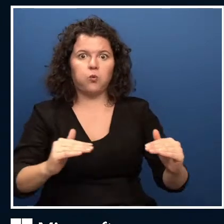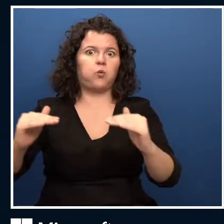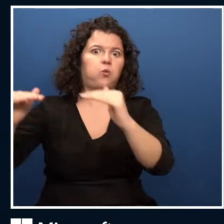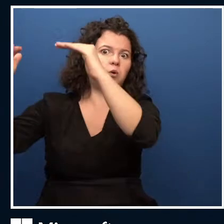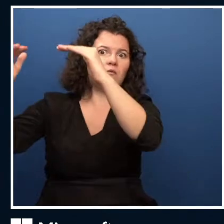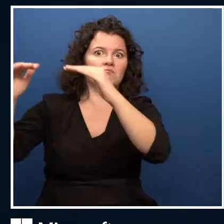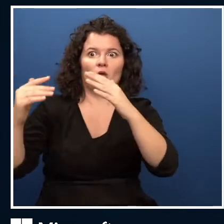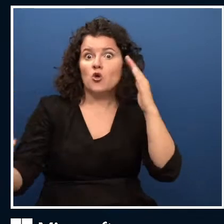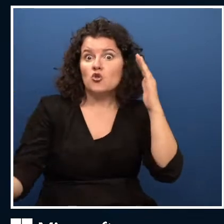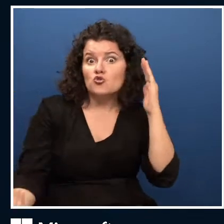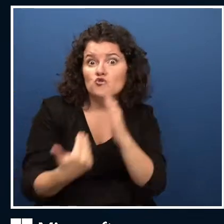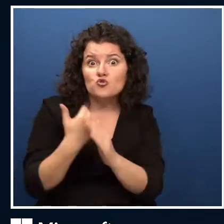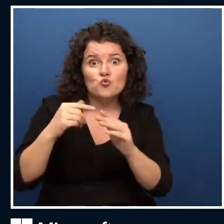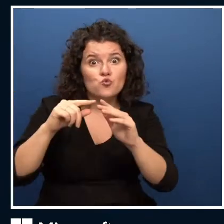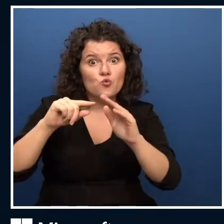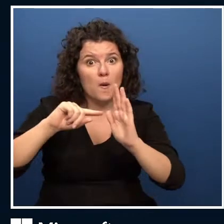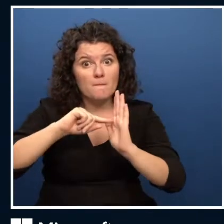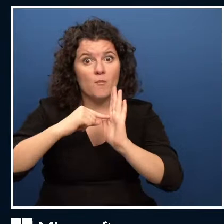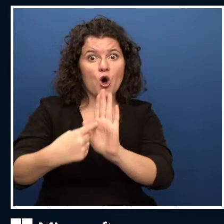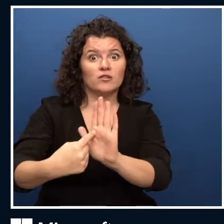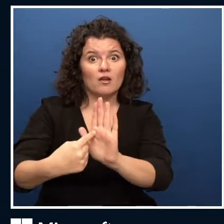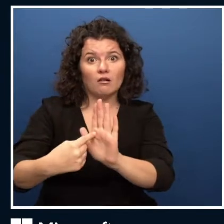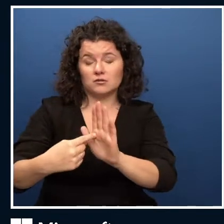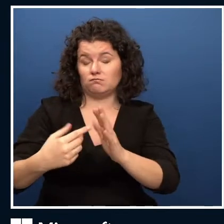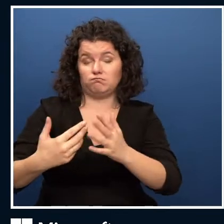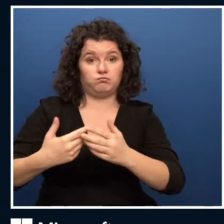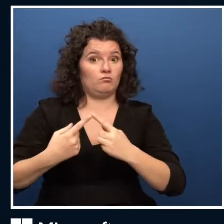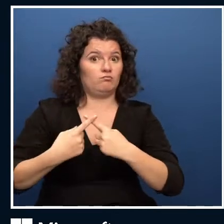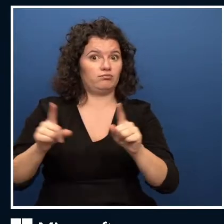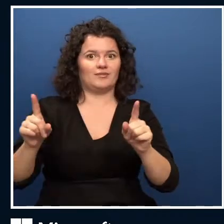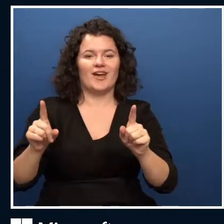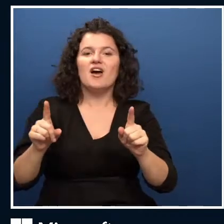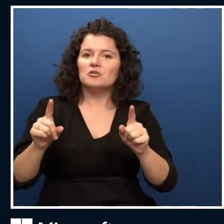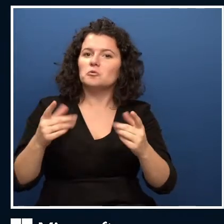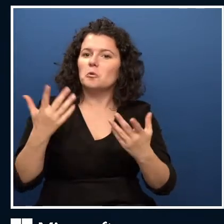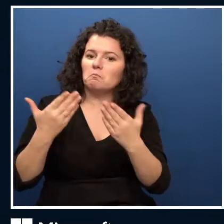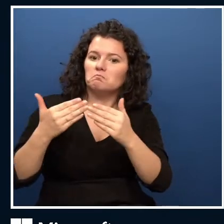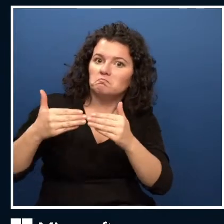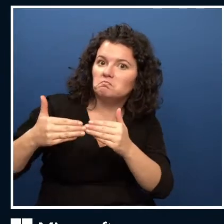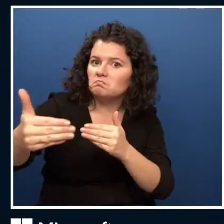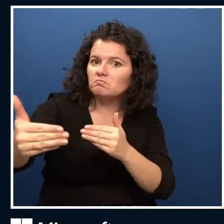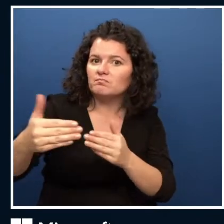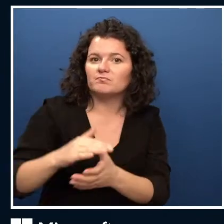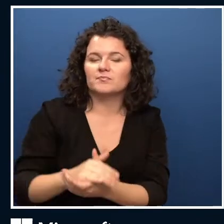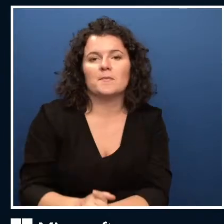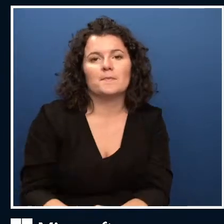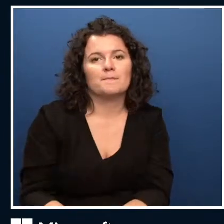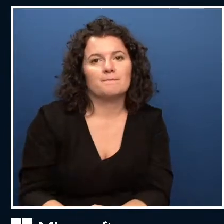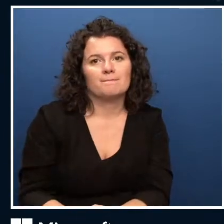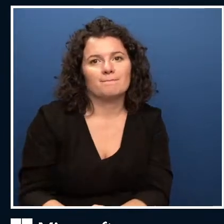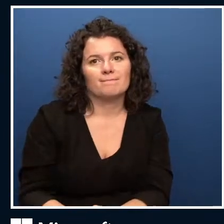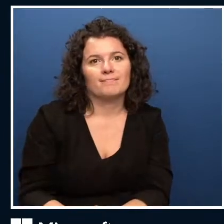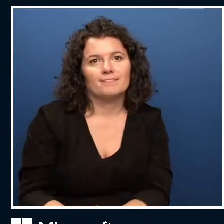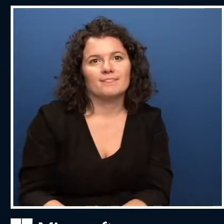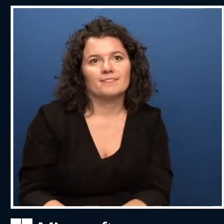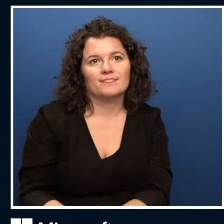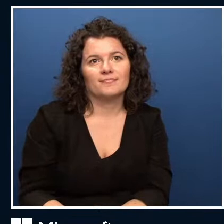And of course, transformers is one of the maybe